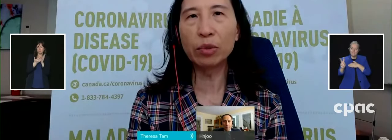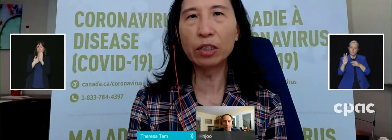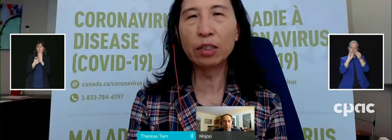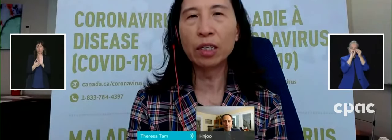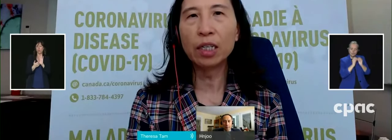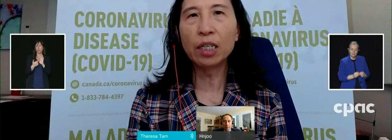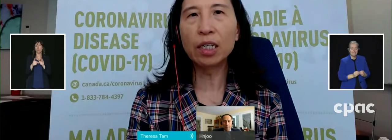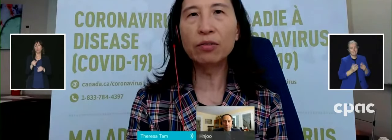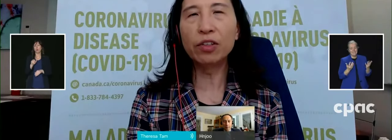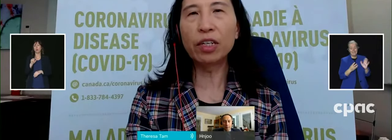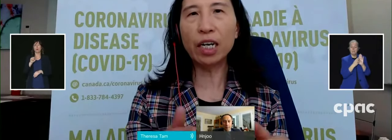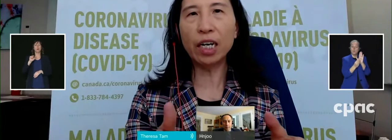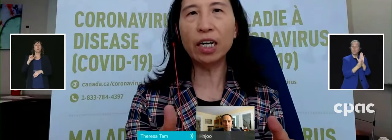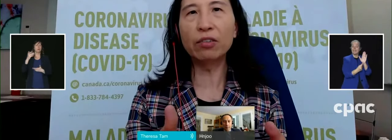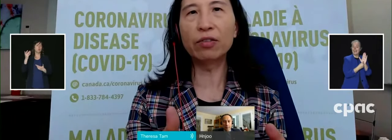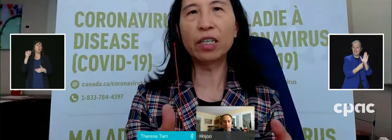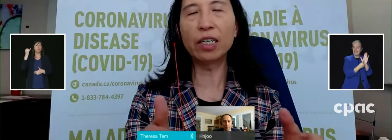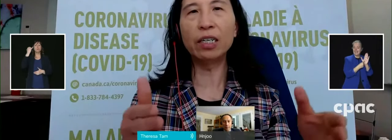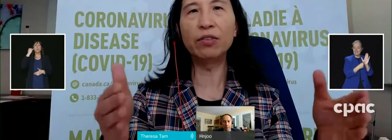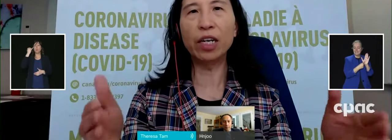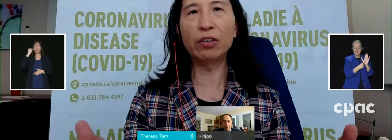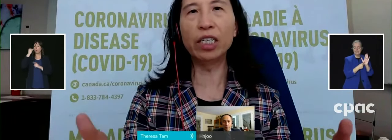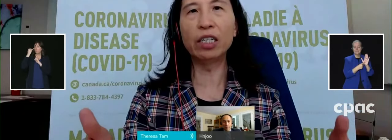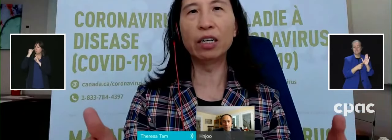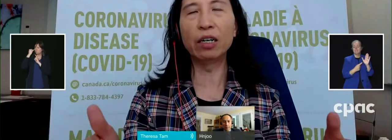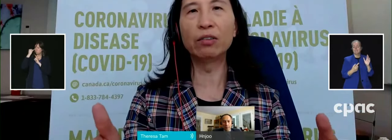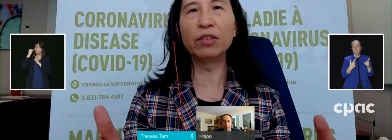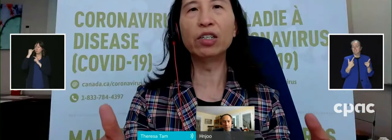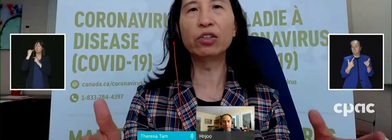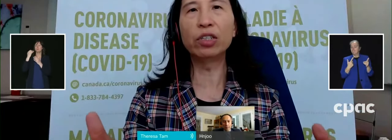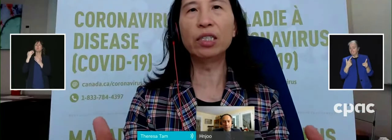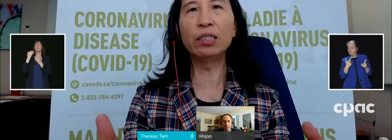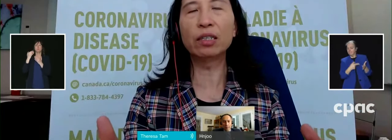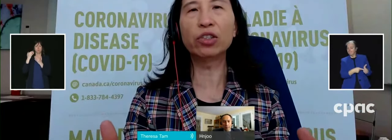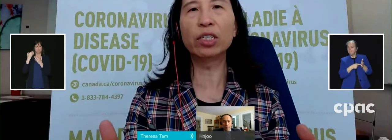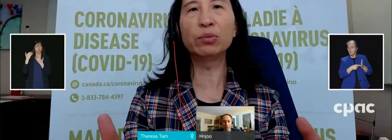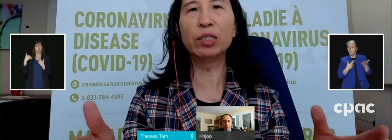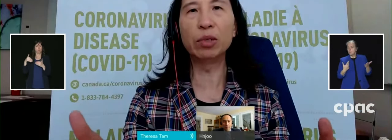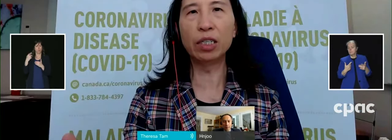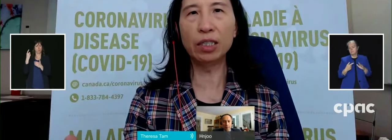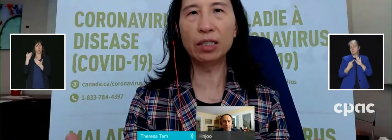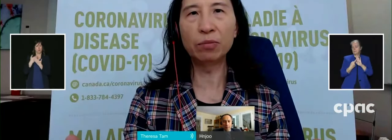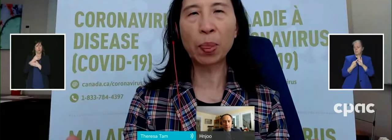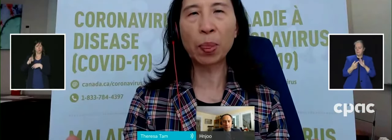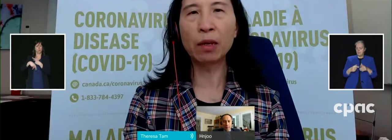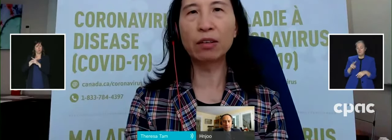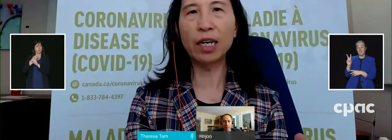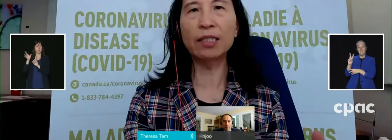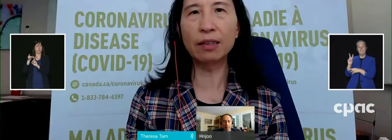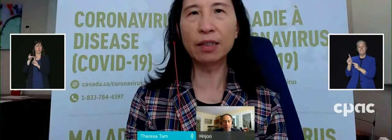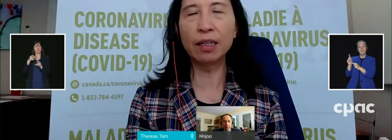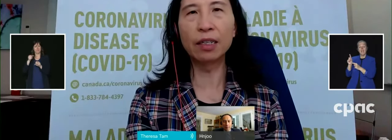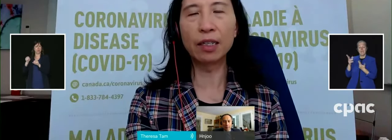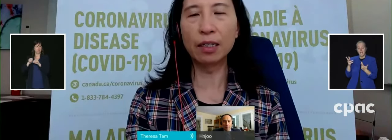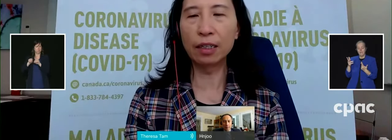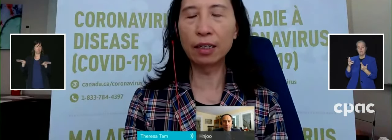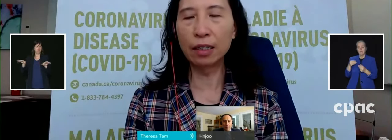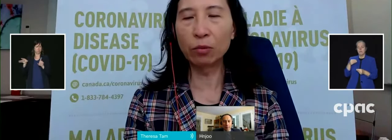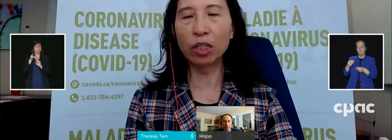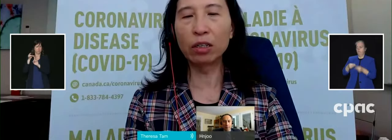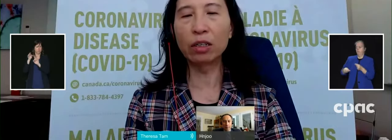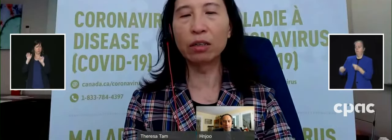would happen if you have a variant of increased transmissibility. So that's